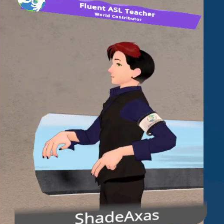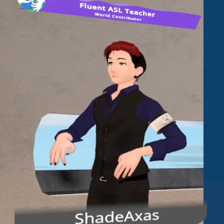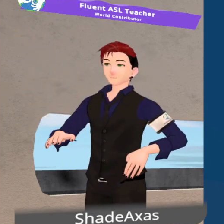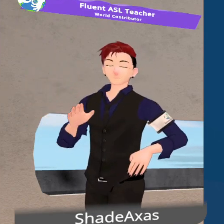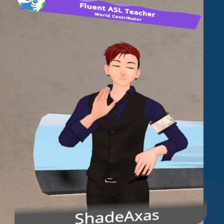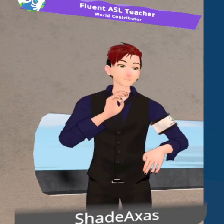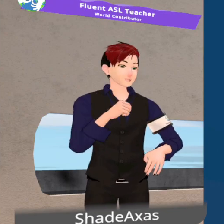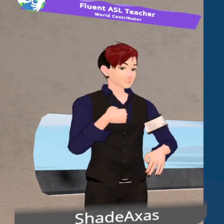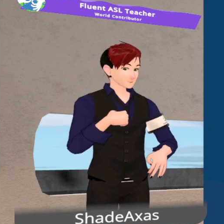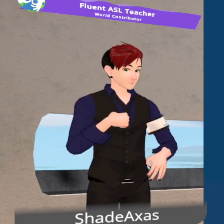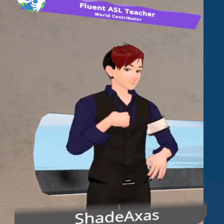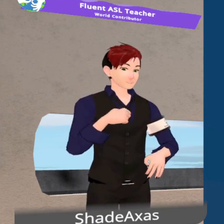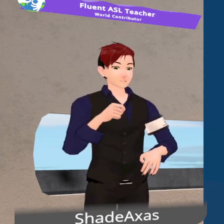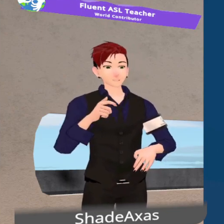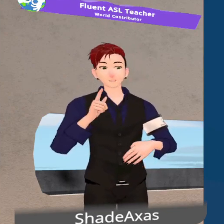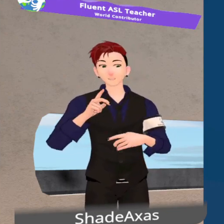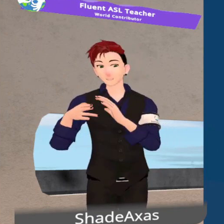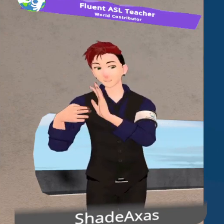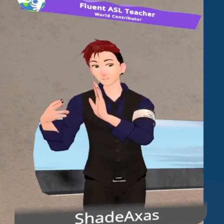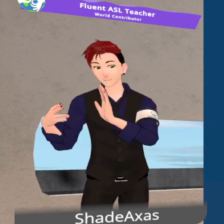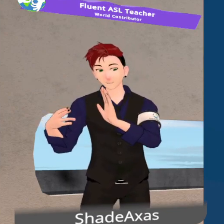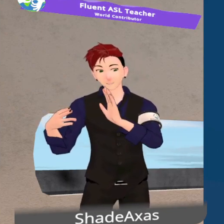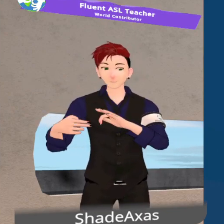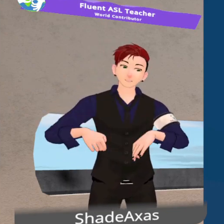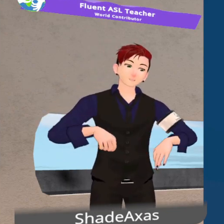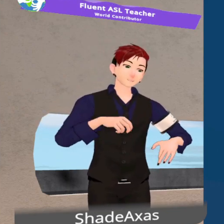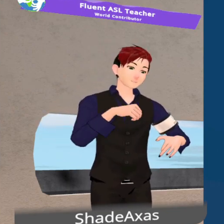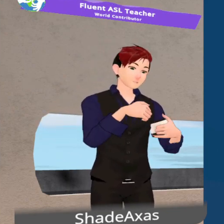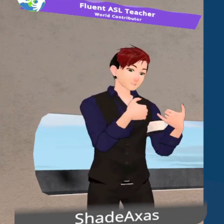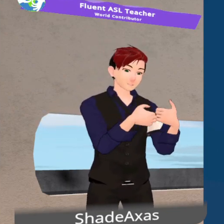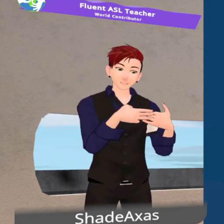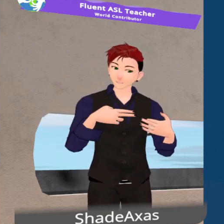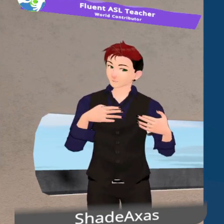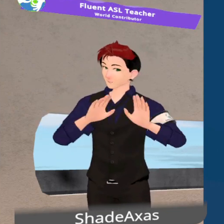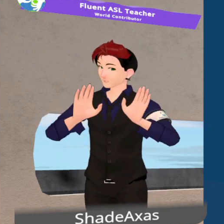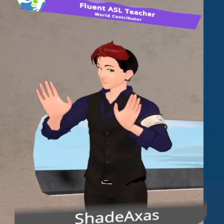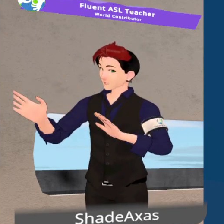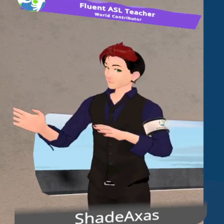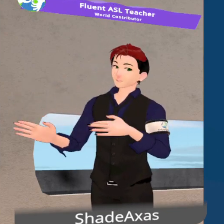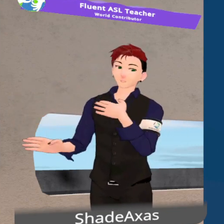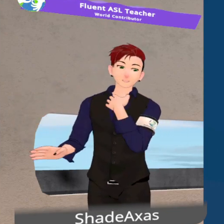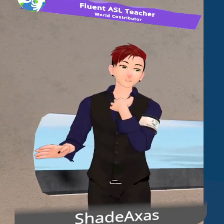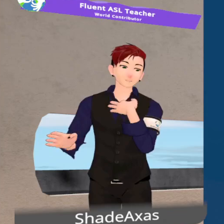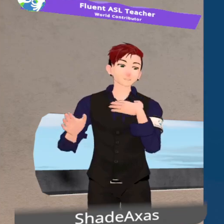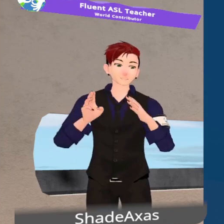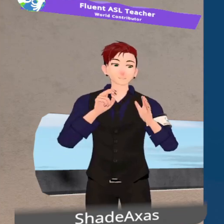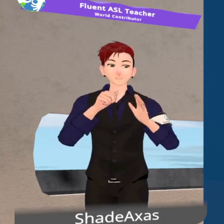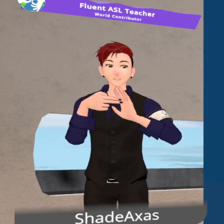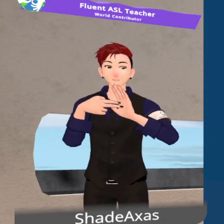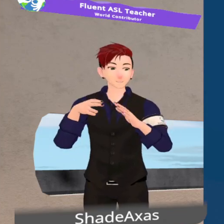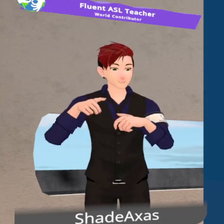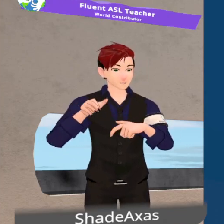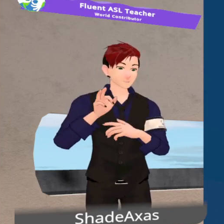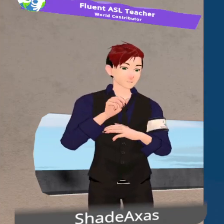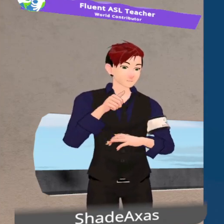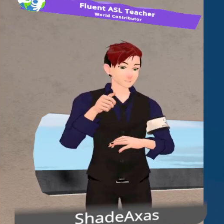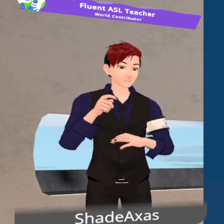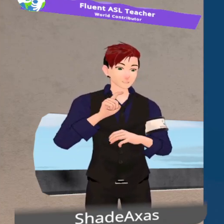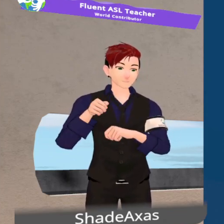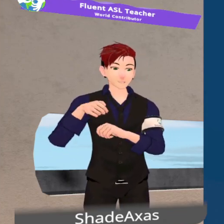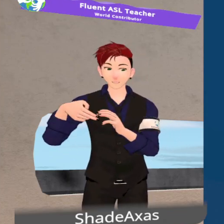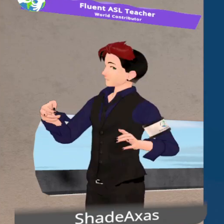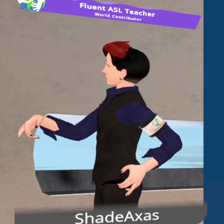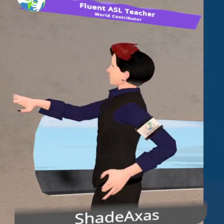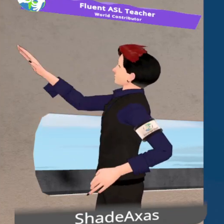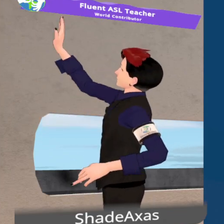and SEE. We talked about mutism, talking about the actual label of being mute or in-game mute or however you want to label it. Just don't use the word mute if